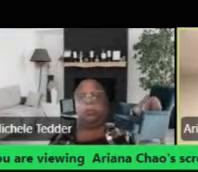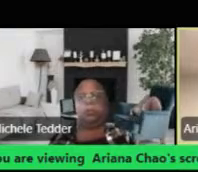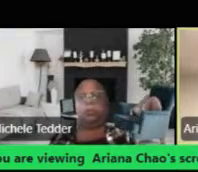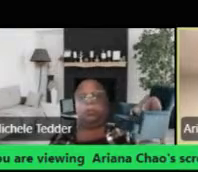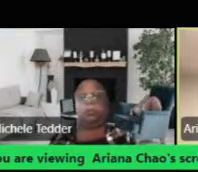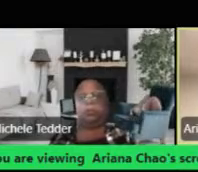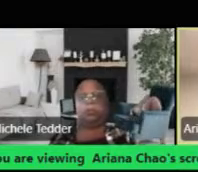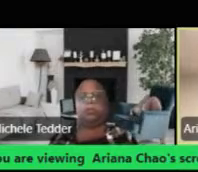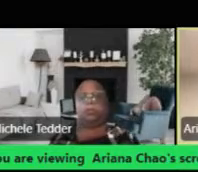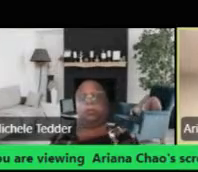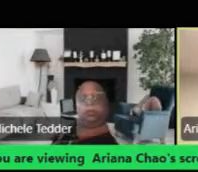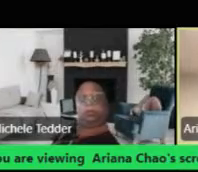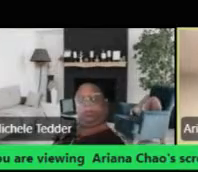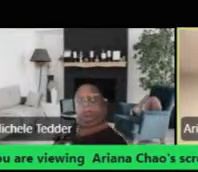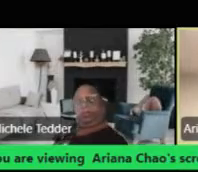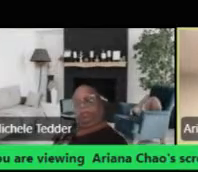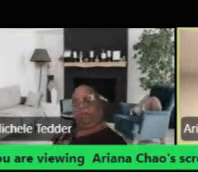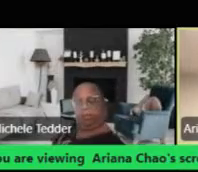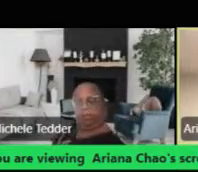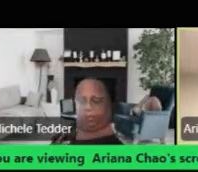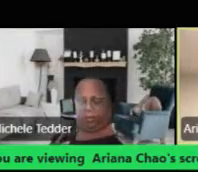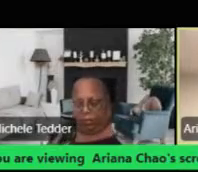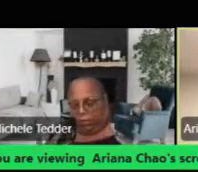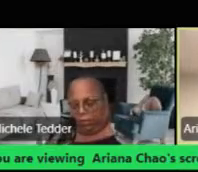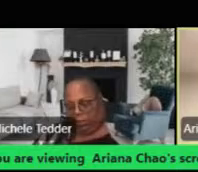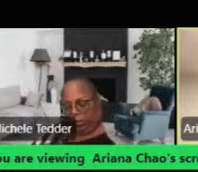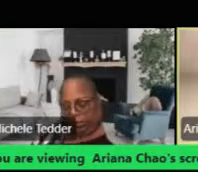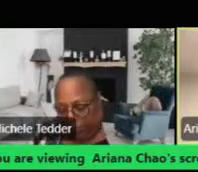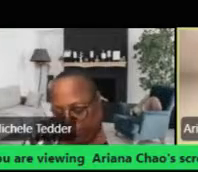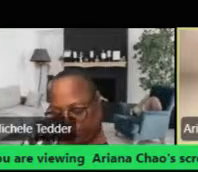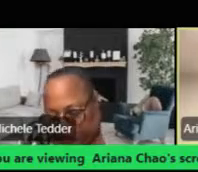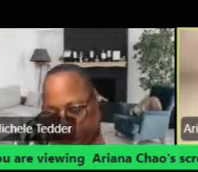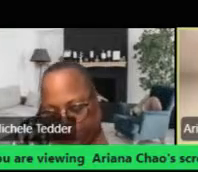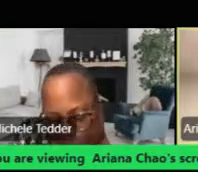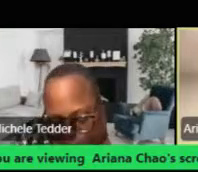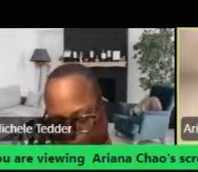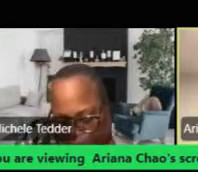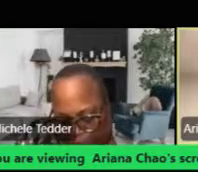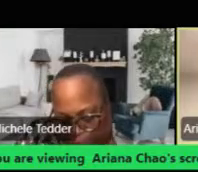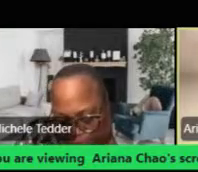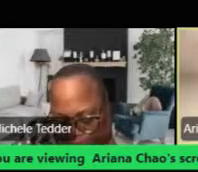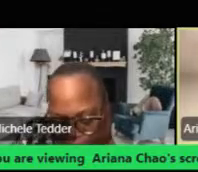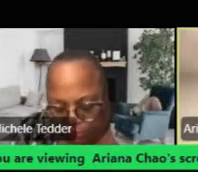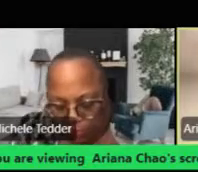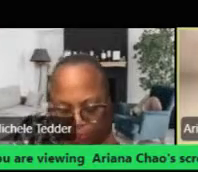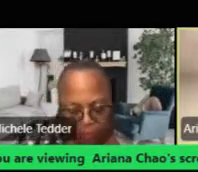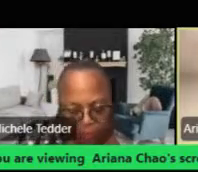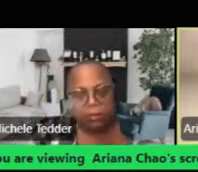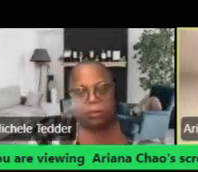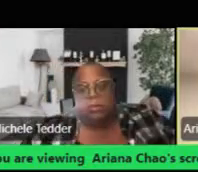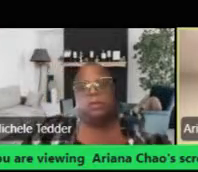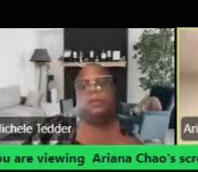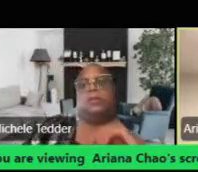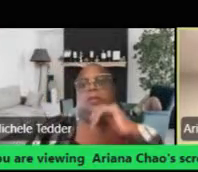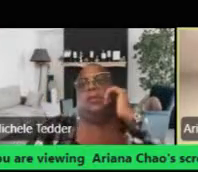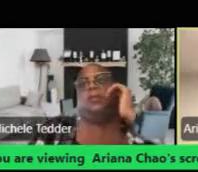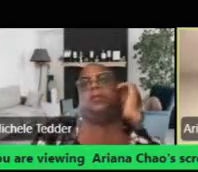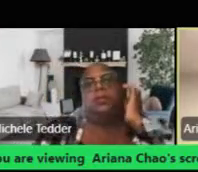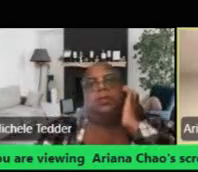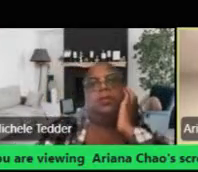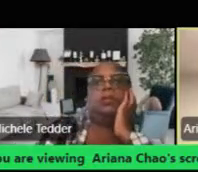take up space in the stomach. For some examples of different devices that are being developed.